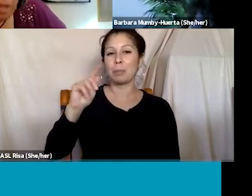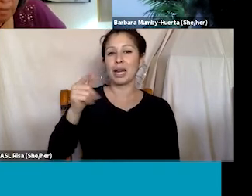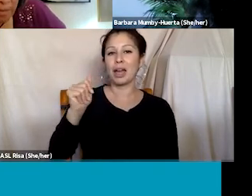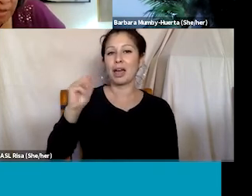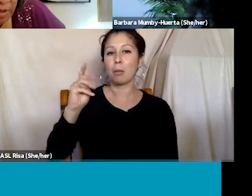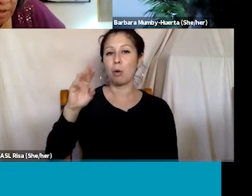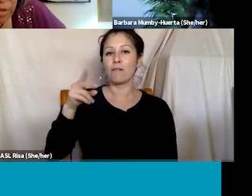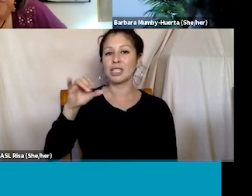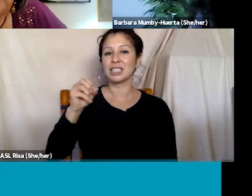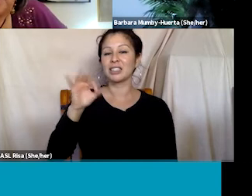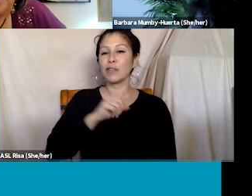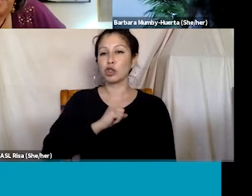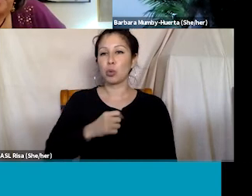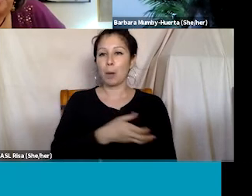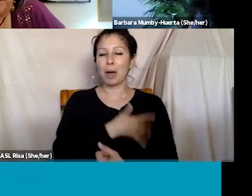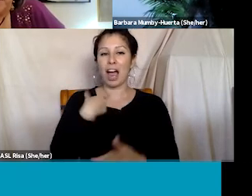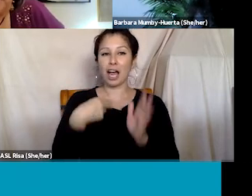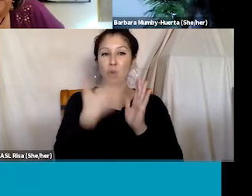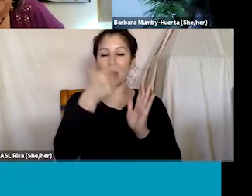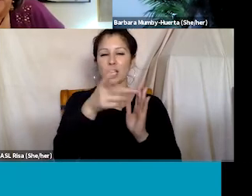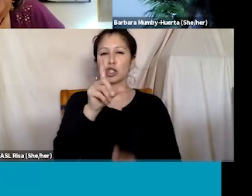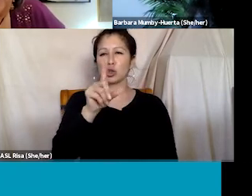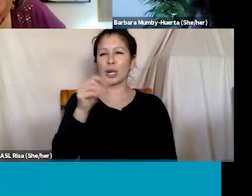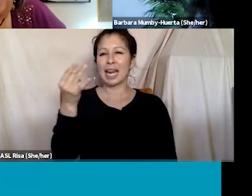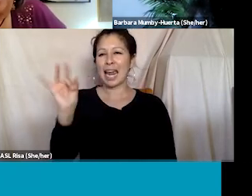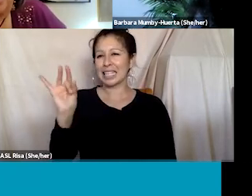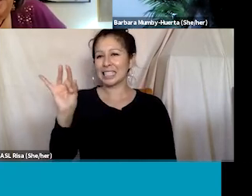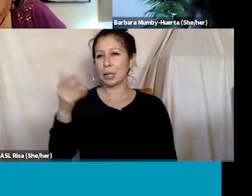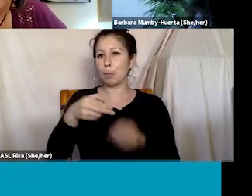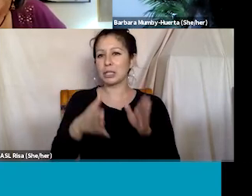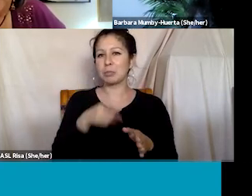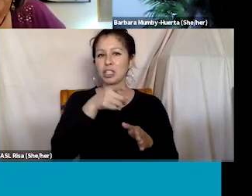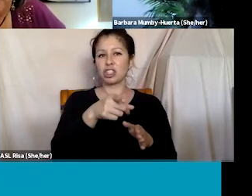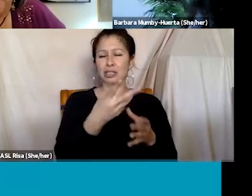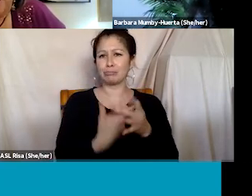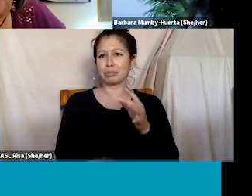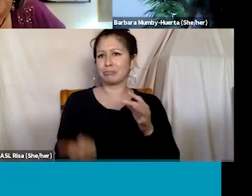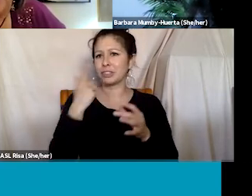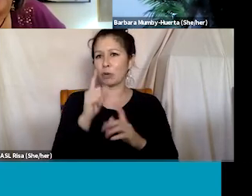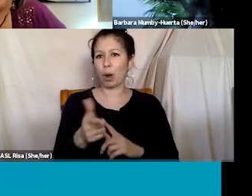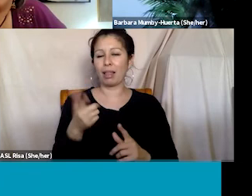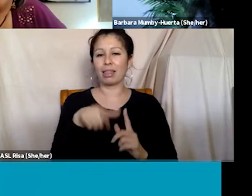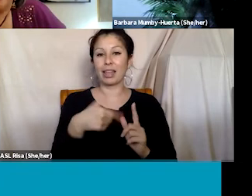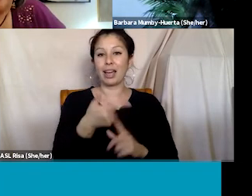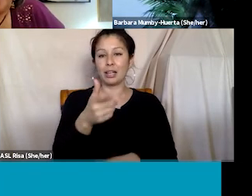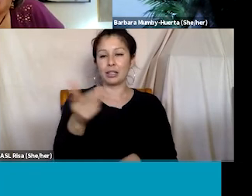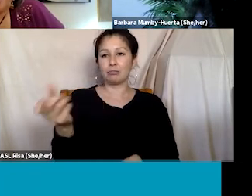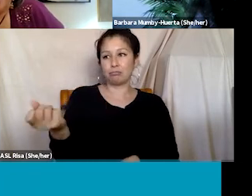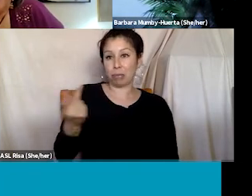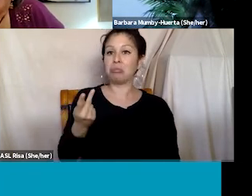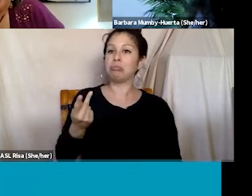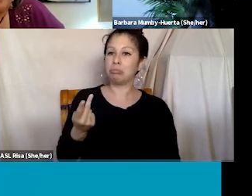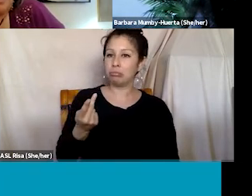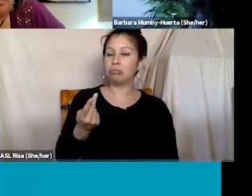because she was a 2018 participant, and she kind of disappeared for a while, and then she ended up coming